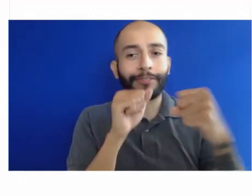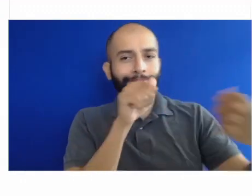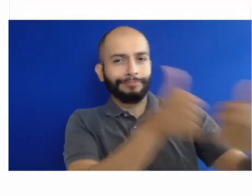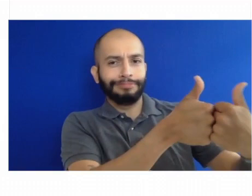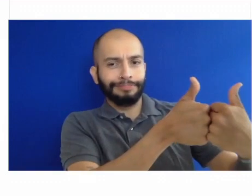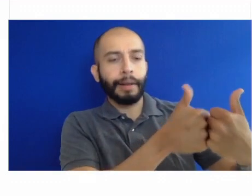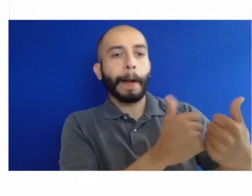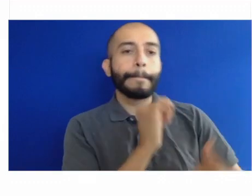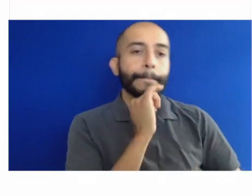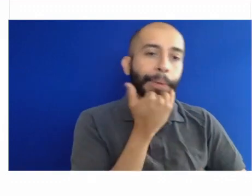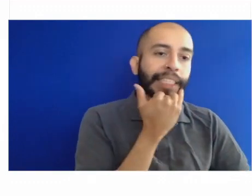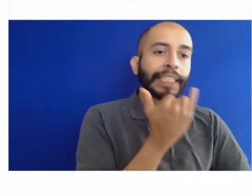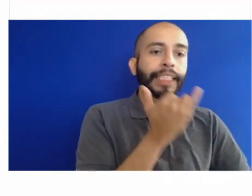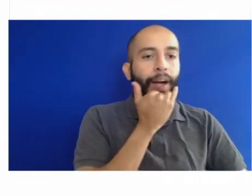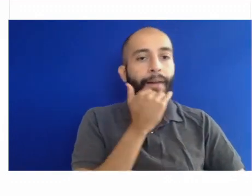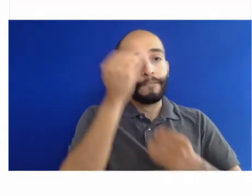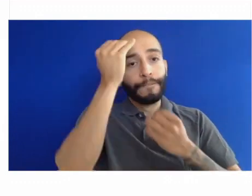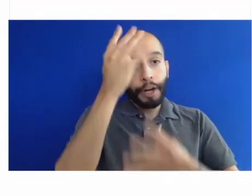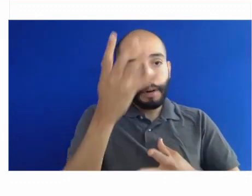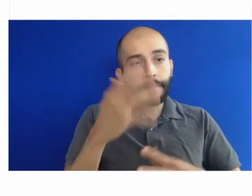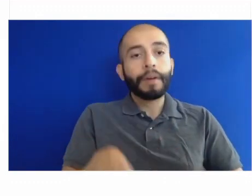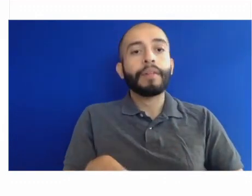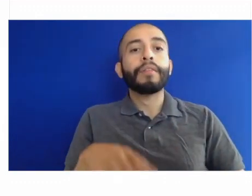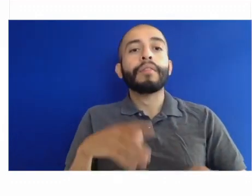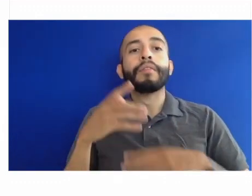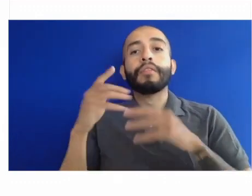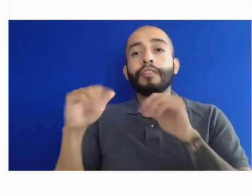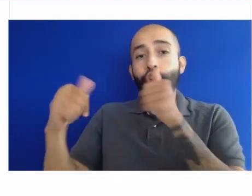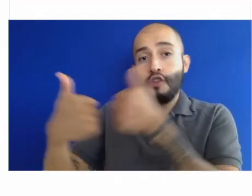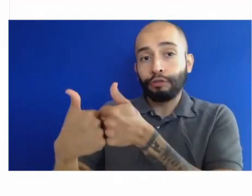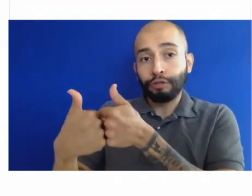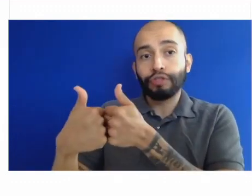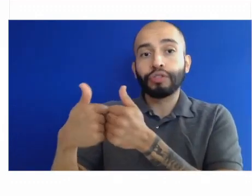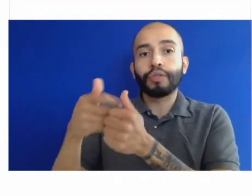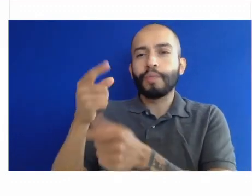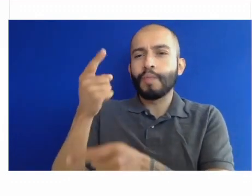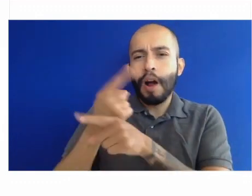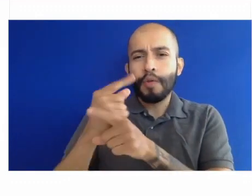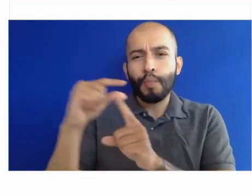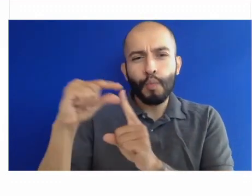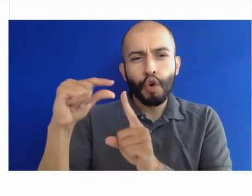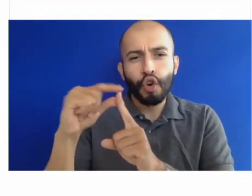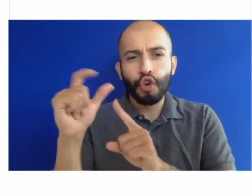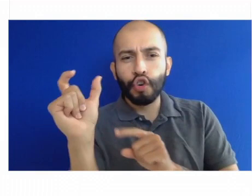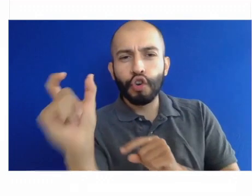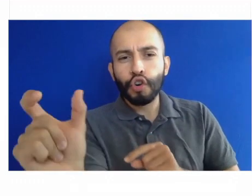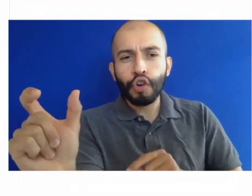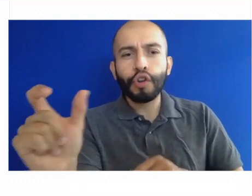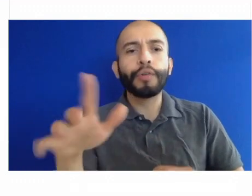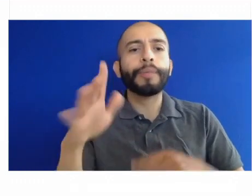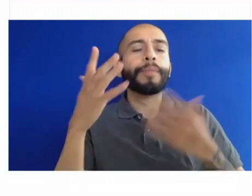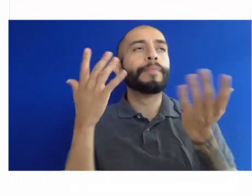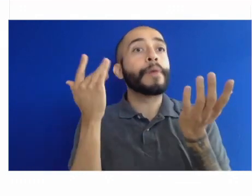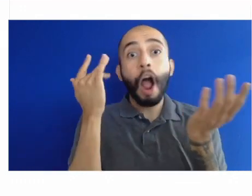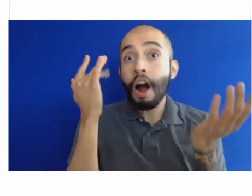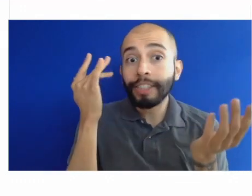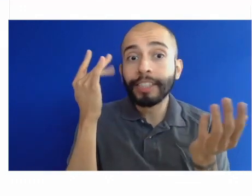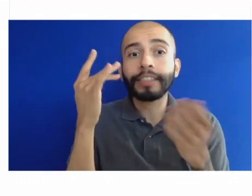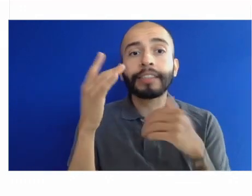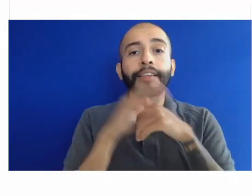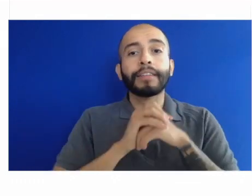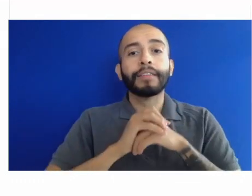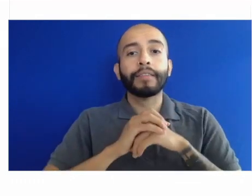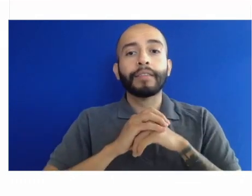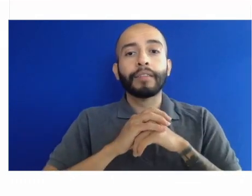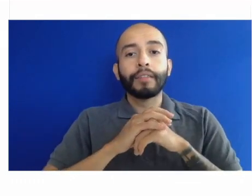distinction between something called debunking misinformation, so addressing head on what you've heard, and what pre-bunking, or what John